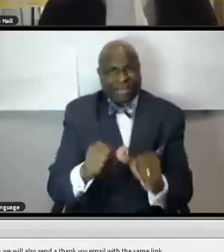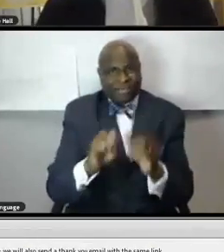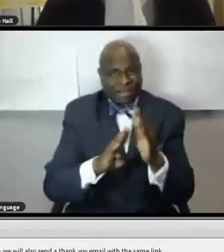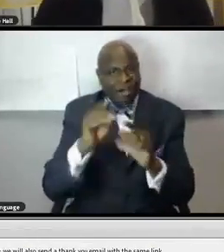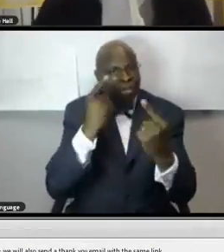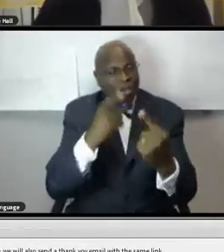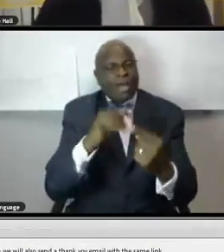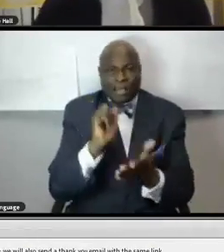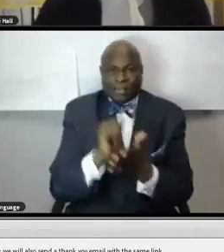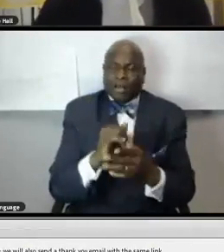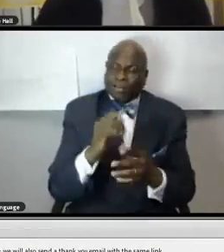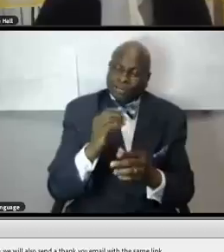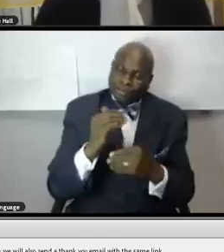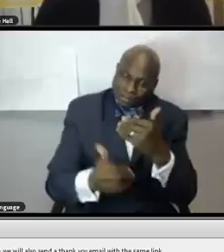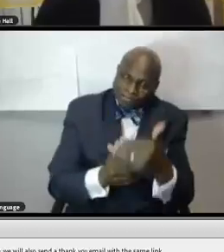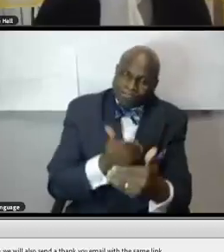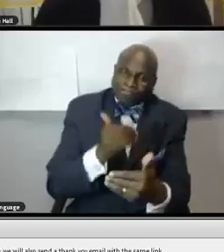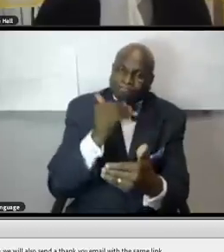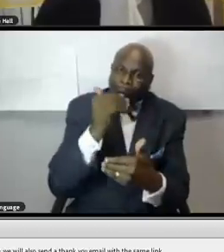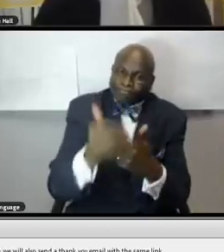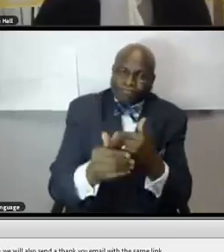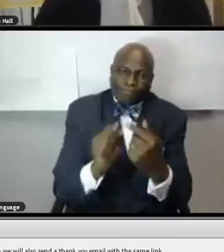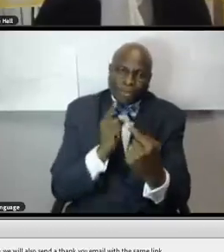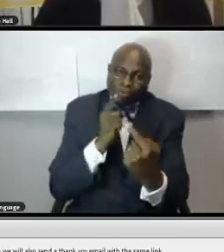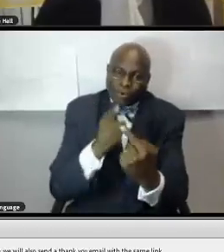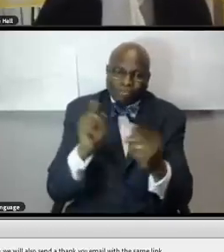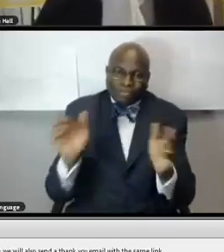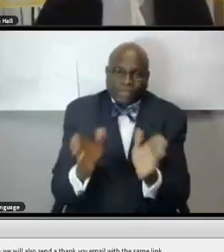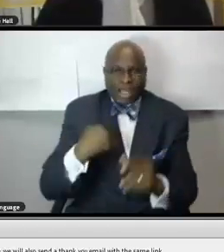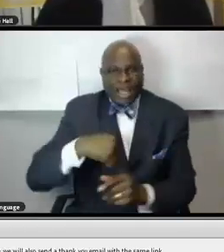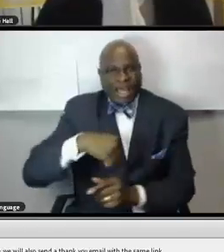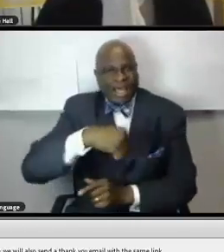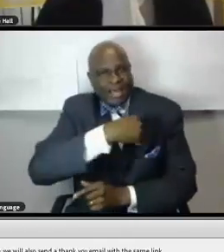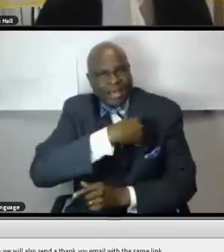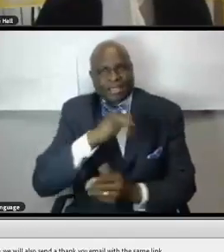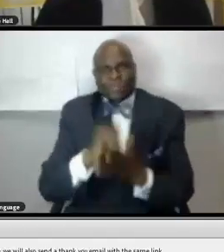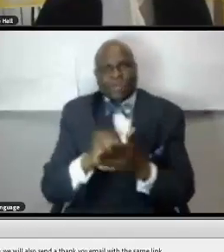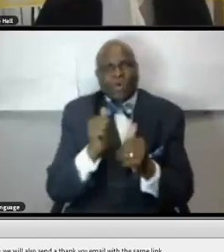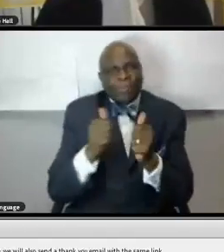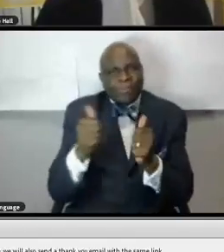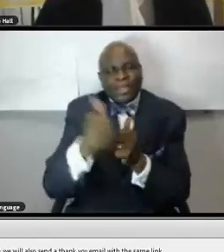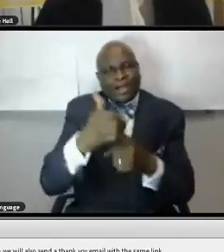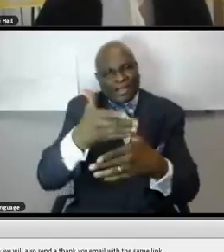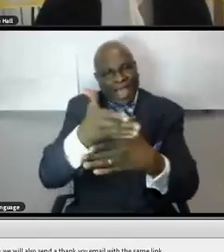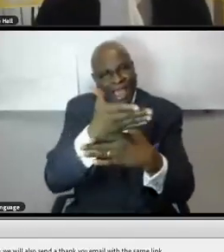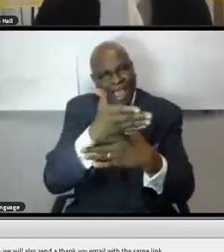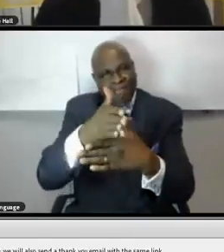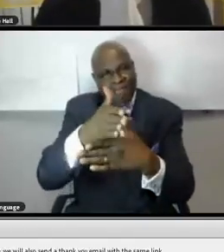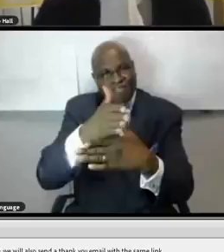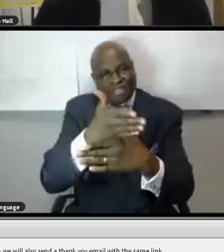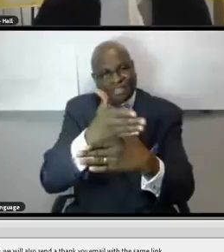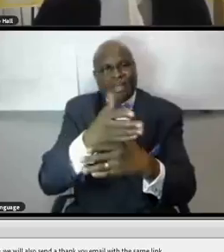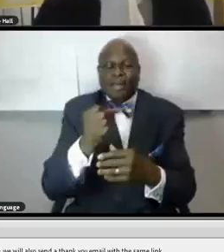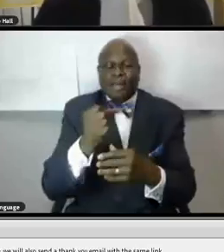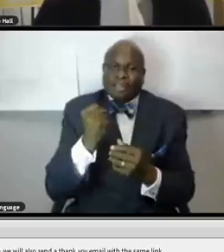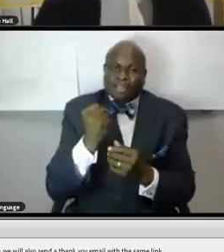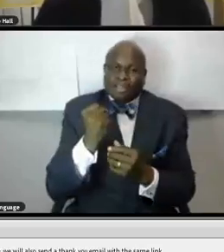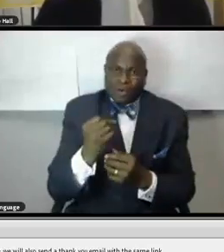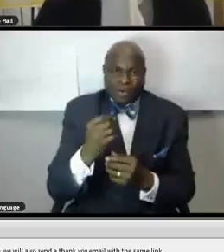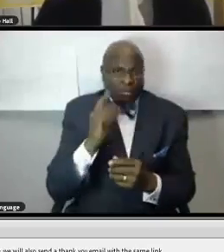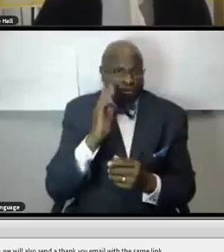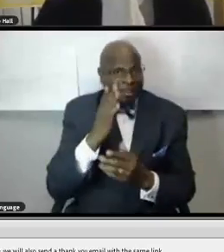it does go some way towards encouraging us to go beyond the averages. So there